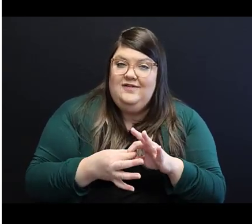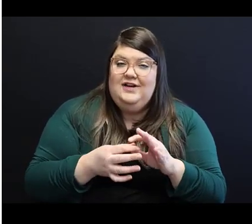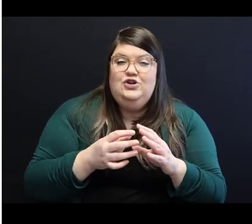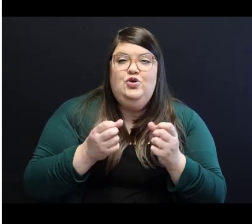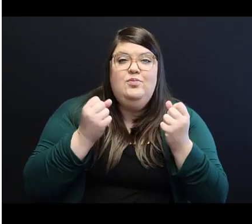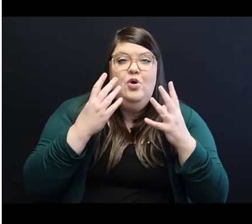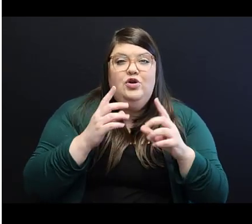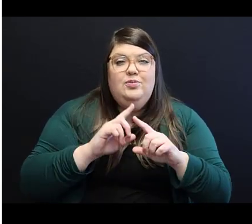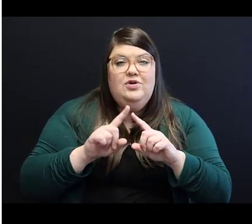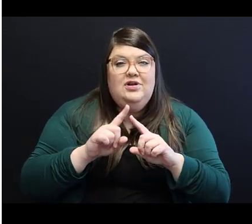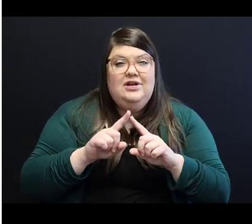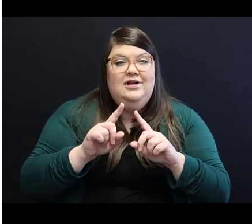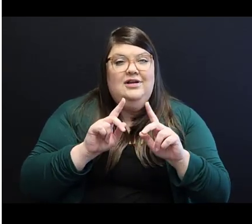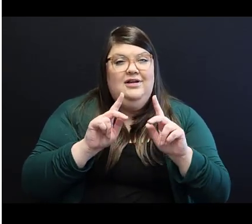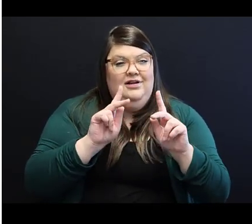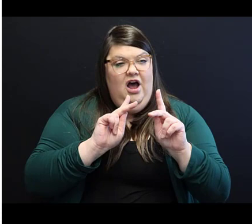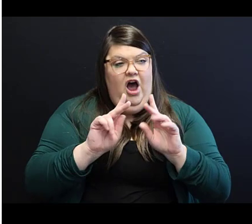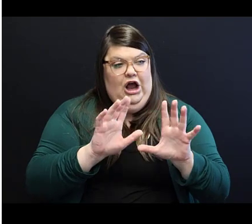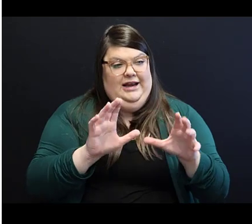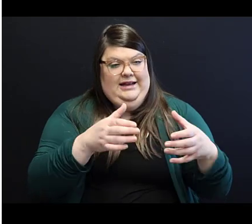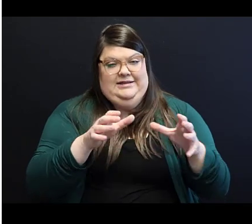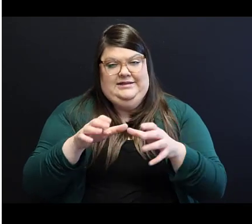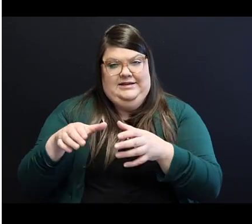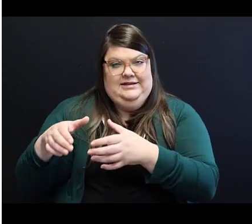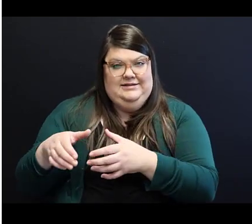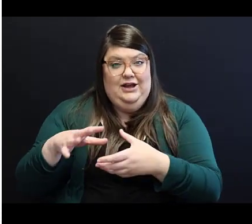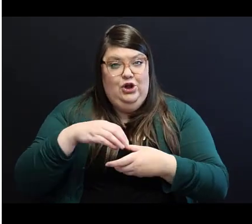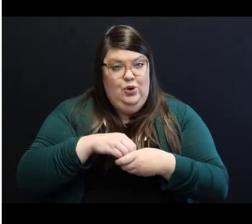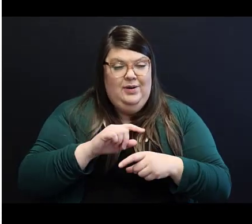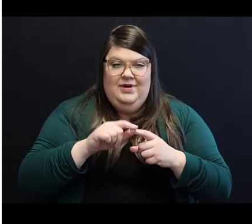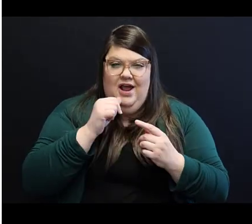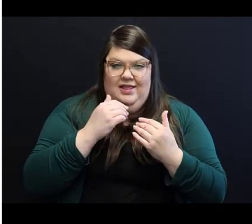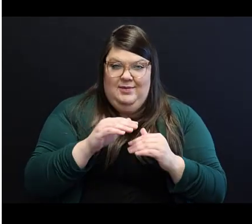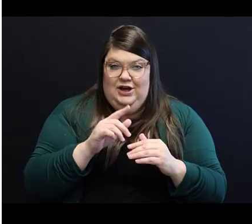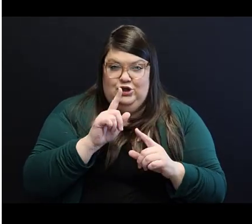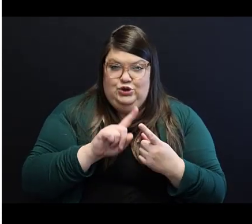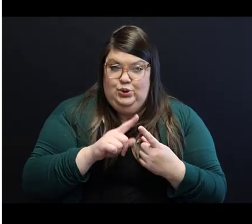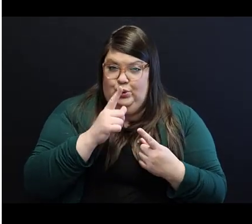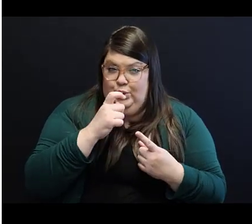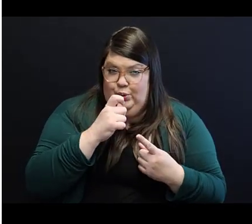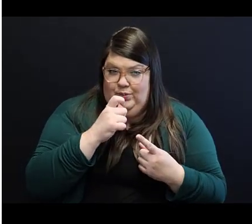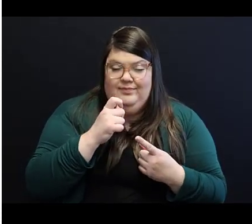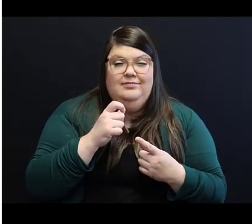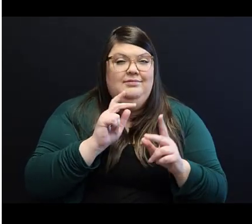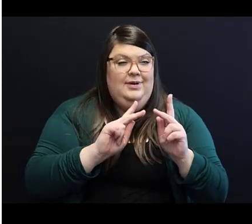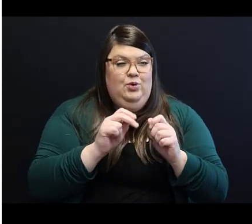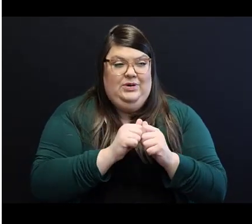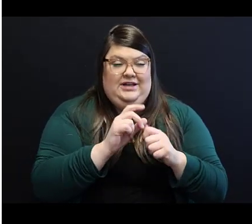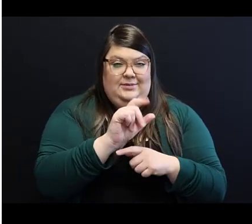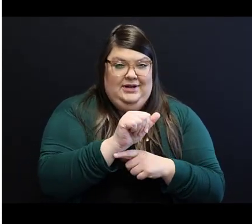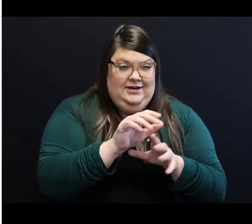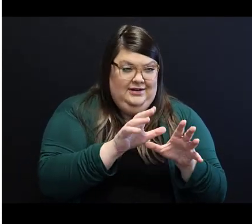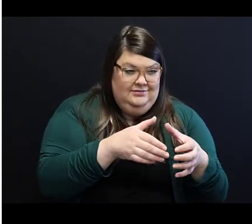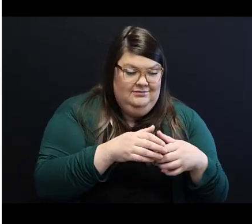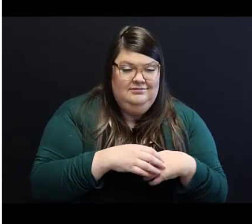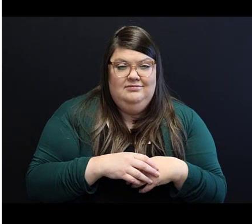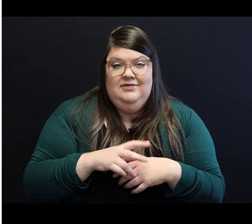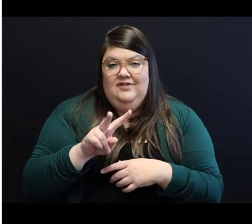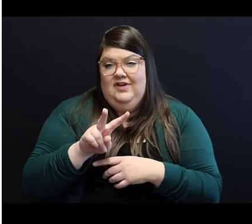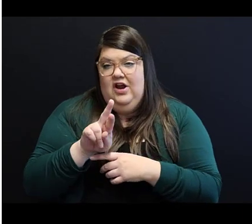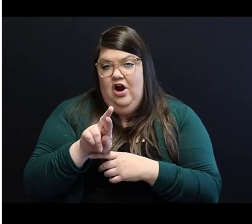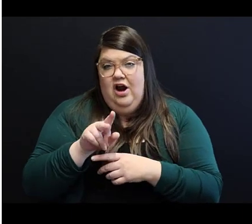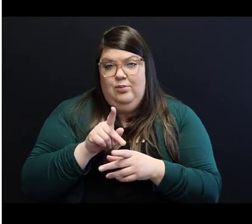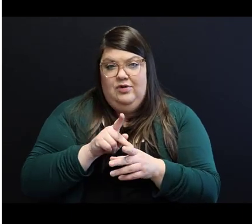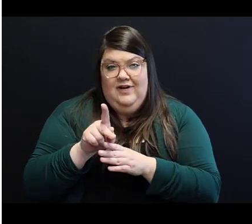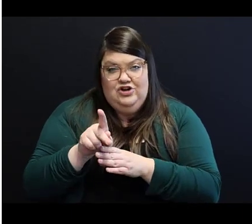multiple audiences, including but not limited to individuals with disabilities, vocational rehabilitation